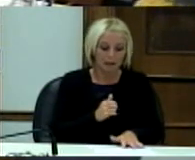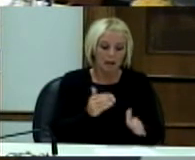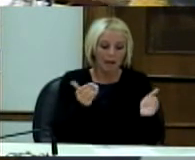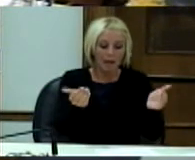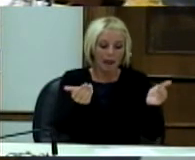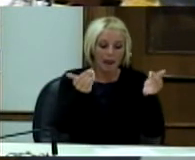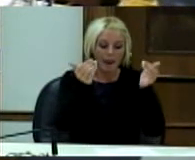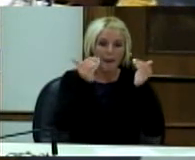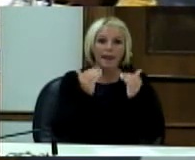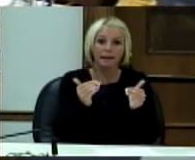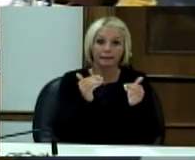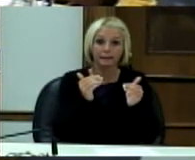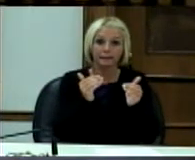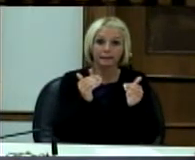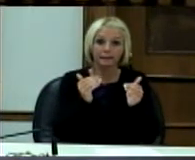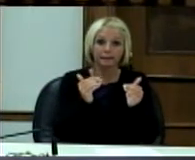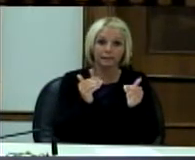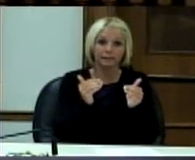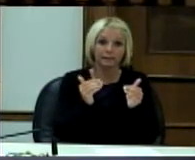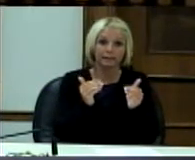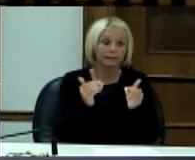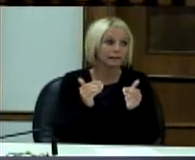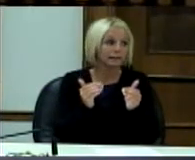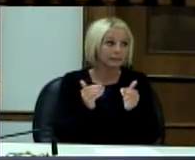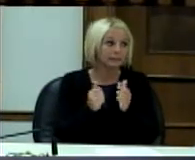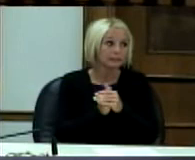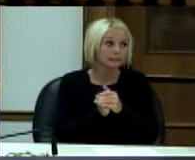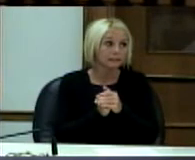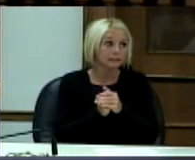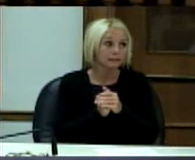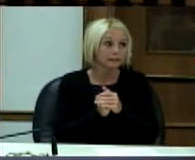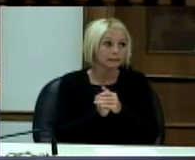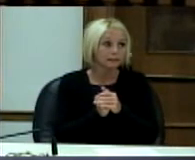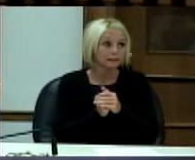item. Next on the agenda,